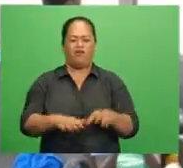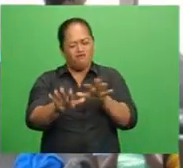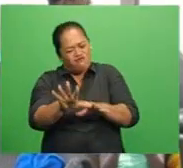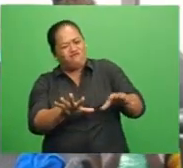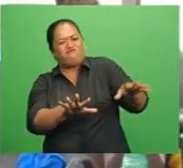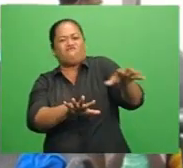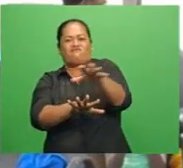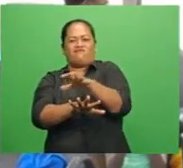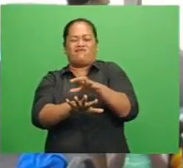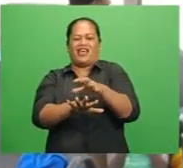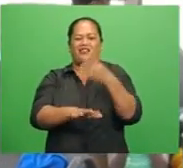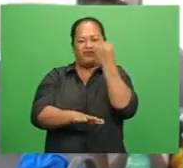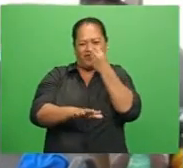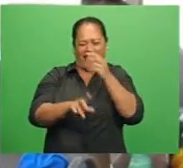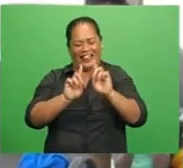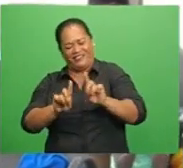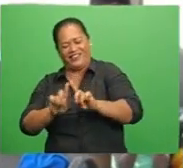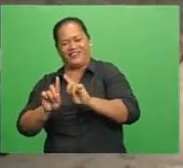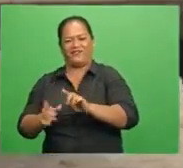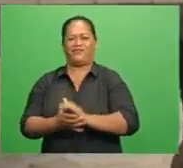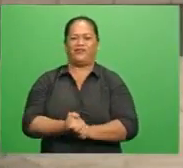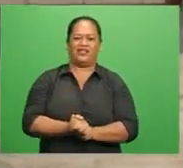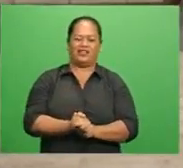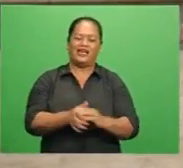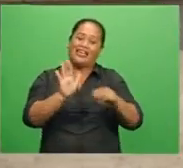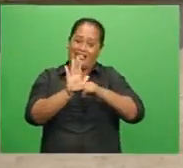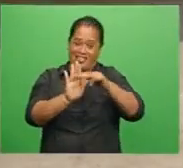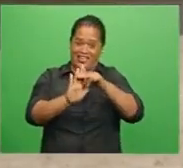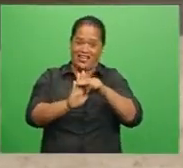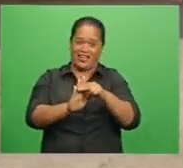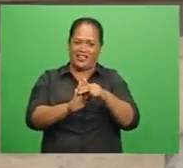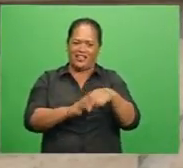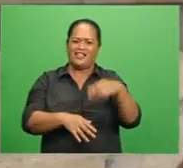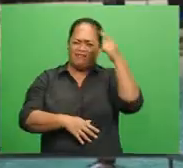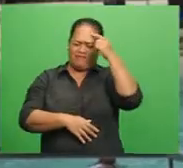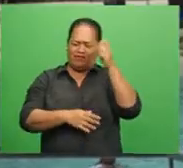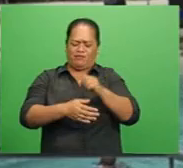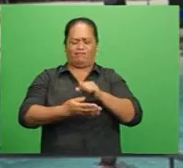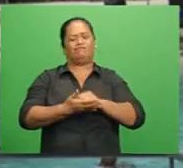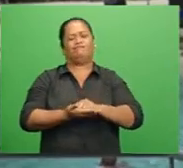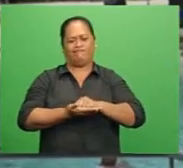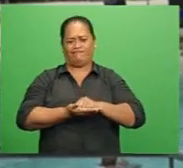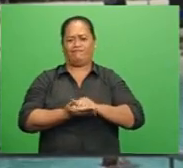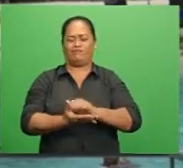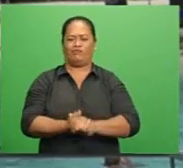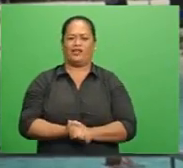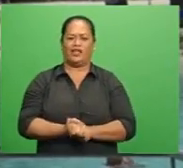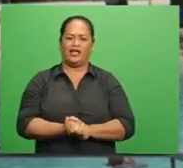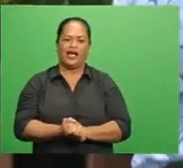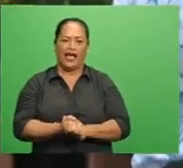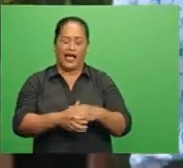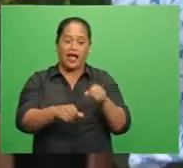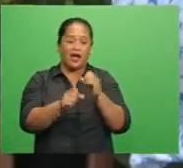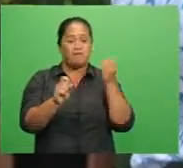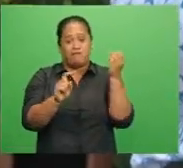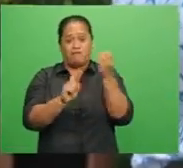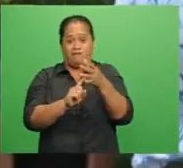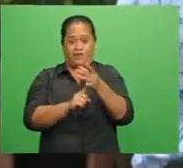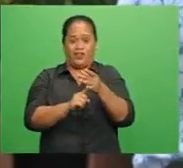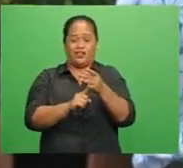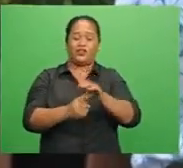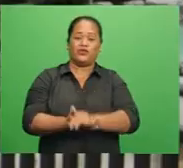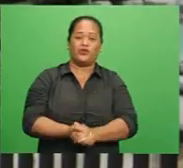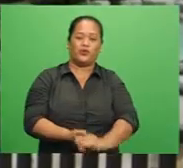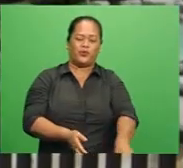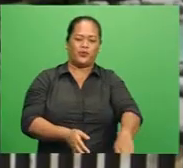buffet. The resort is also keeping in mind the COVID restrictions that are in place and have stressed the importance to the guests during